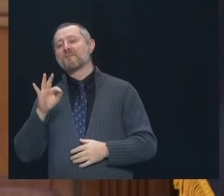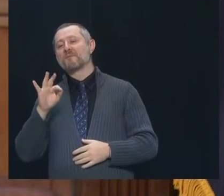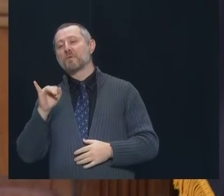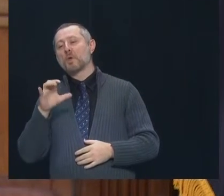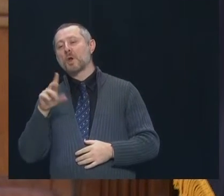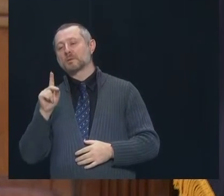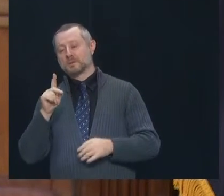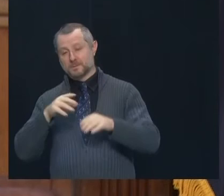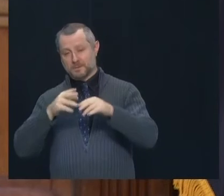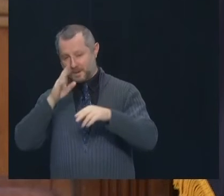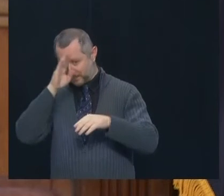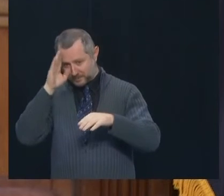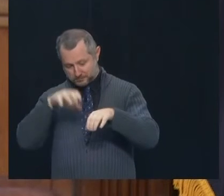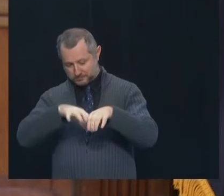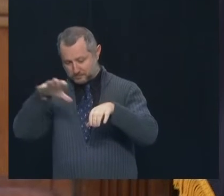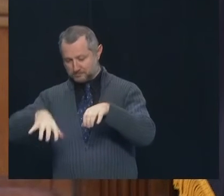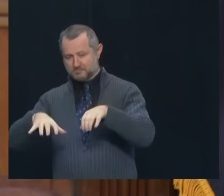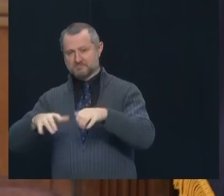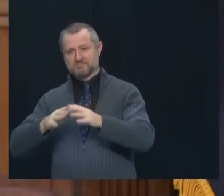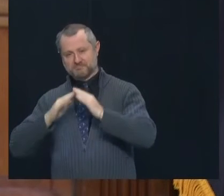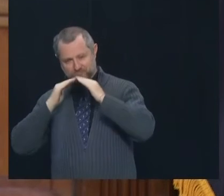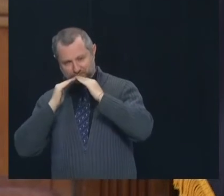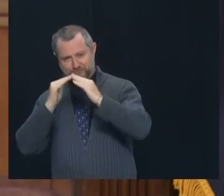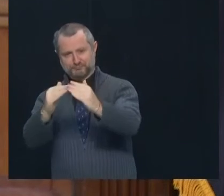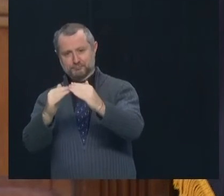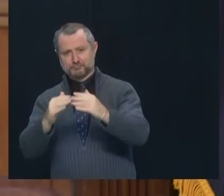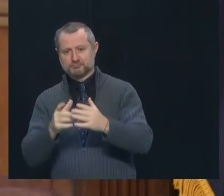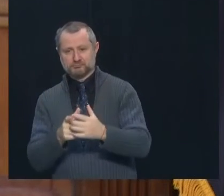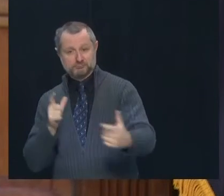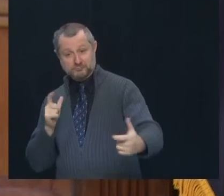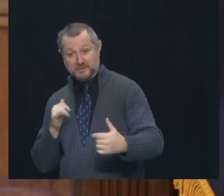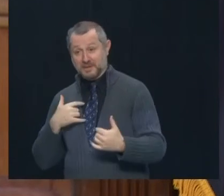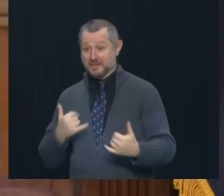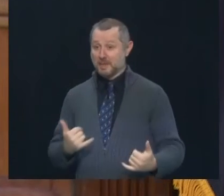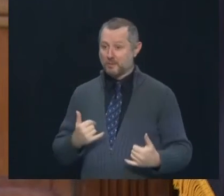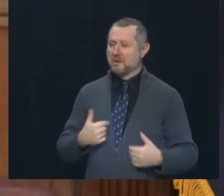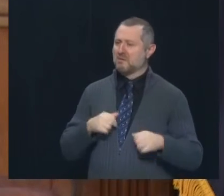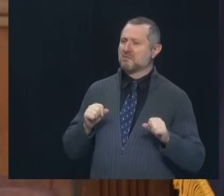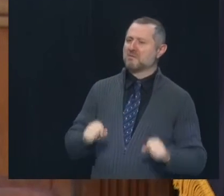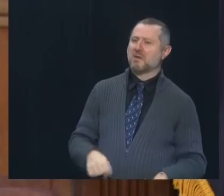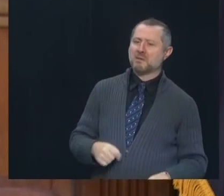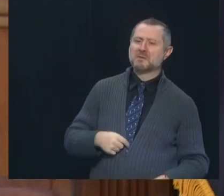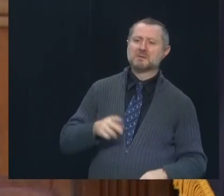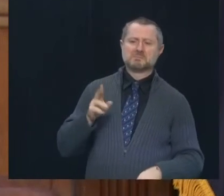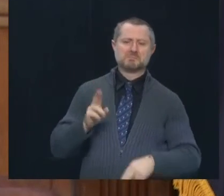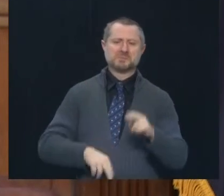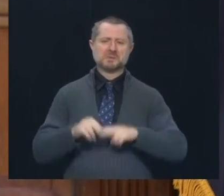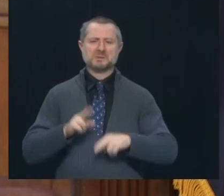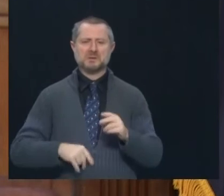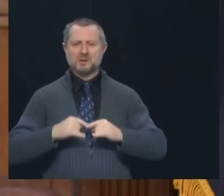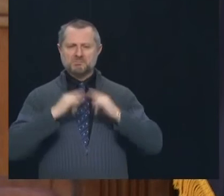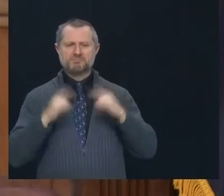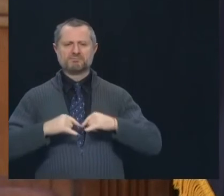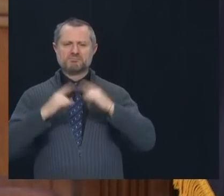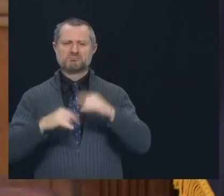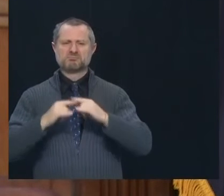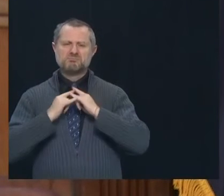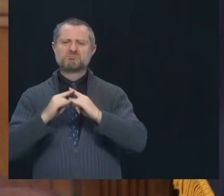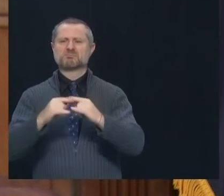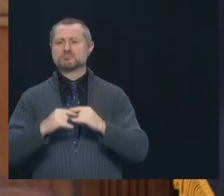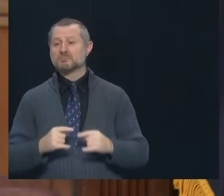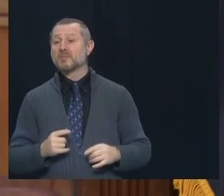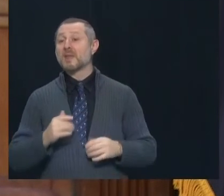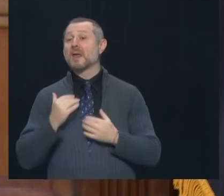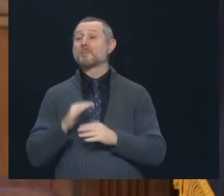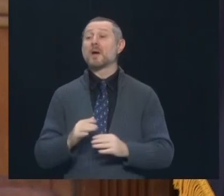are virtually, we now have a capacity to build them. The limit there is going to be staff.